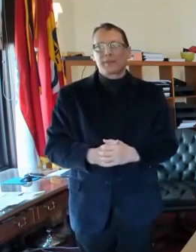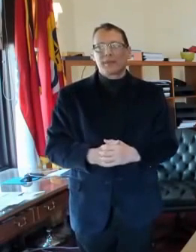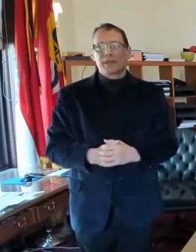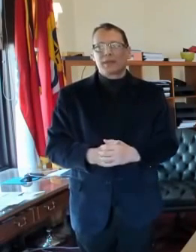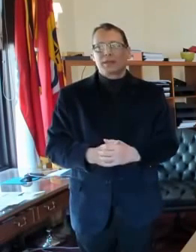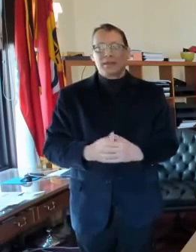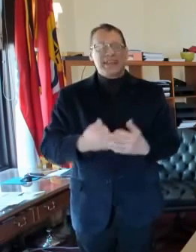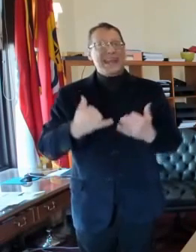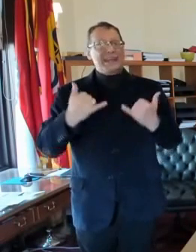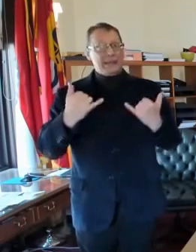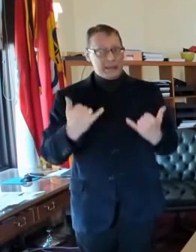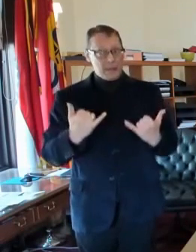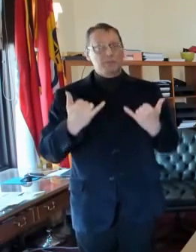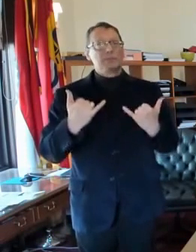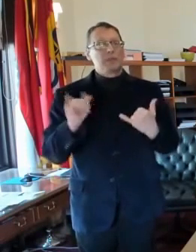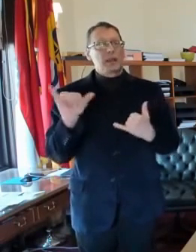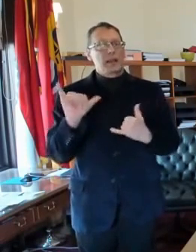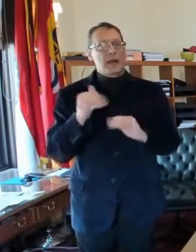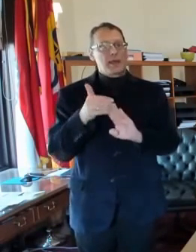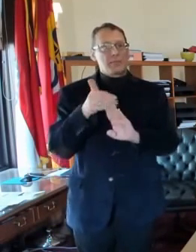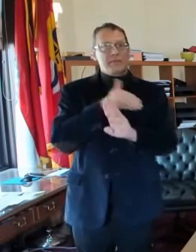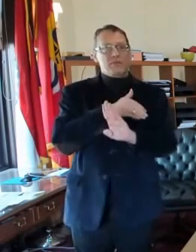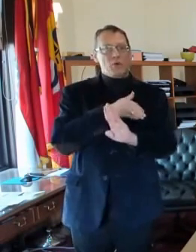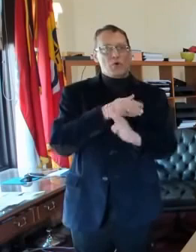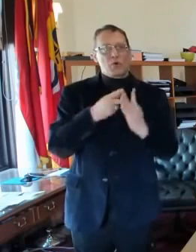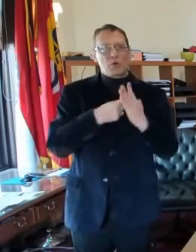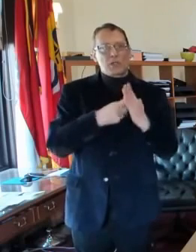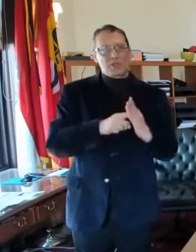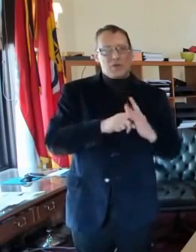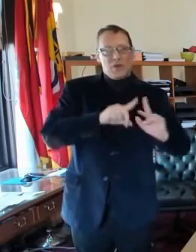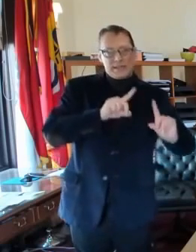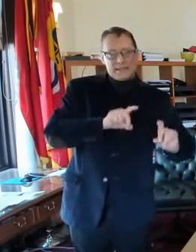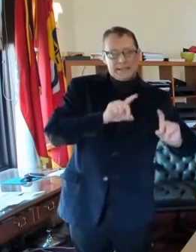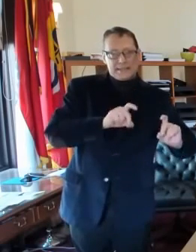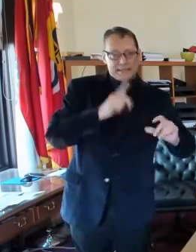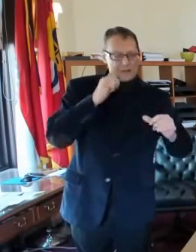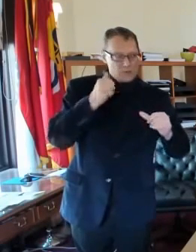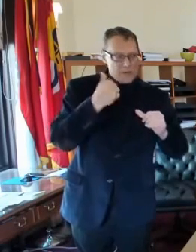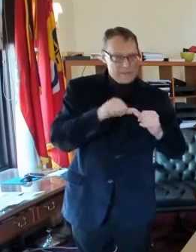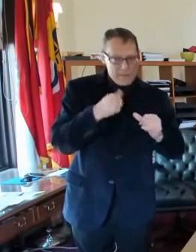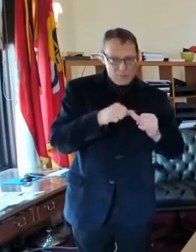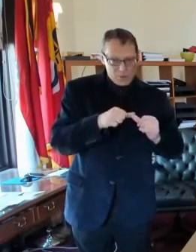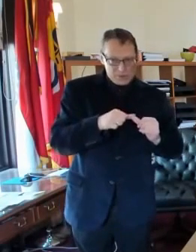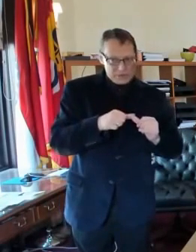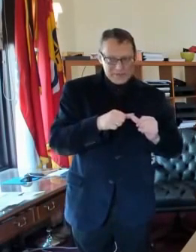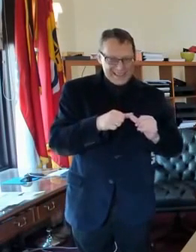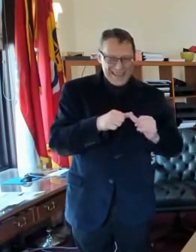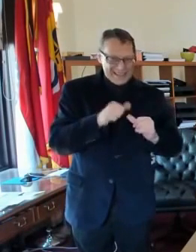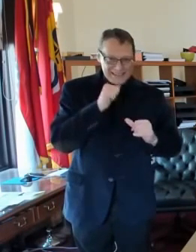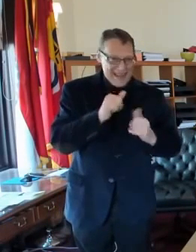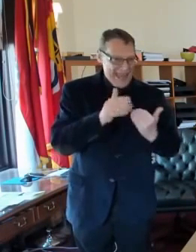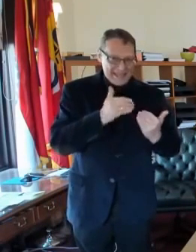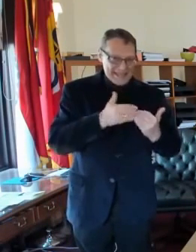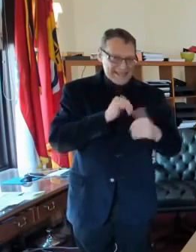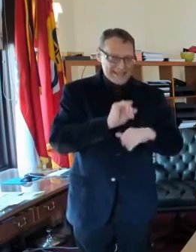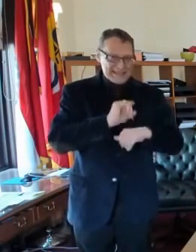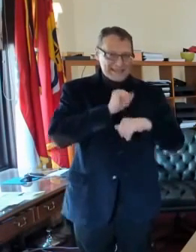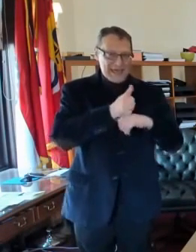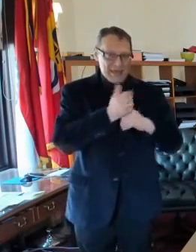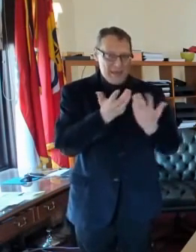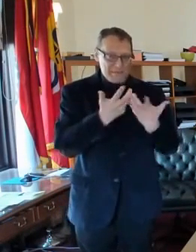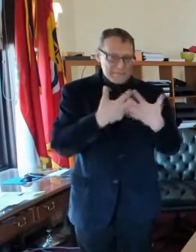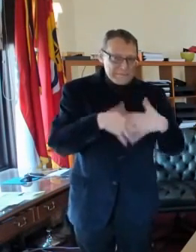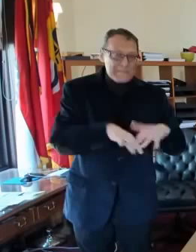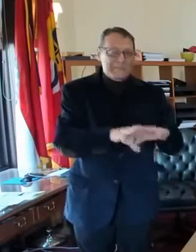now, just like we had when we first started testing, you know, the logistics of this are not easy, but over the